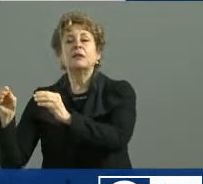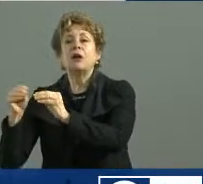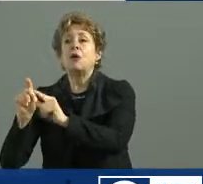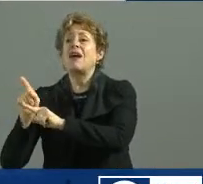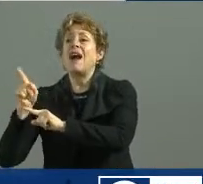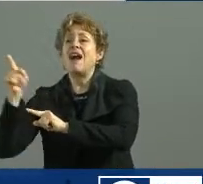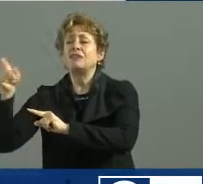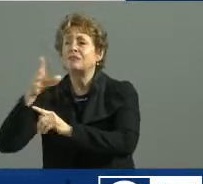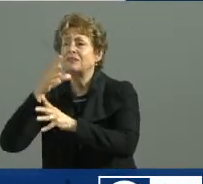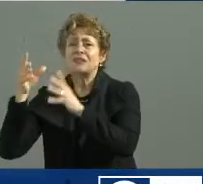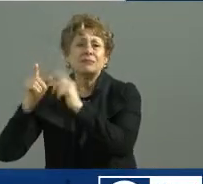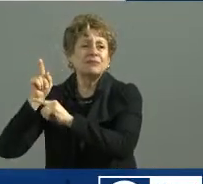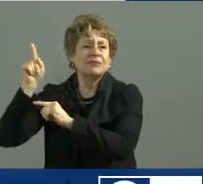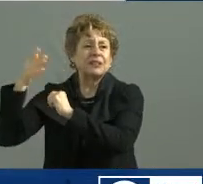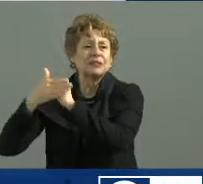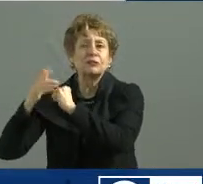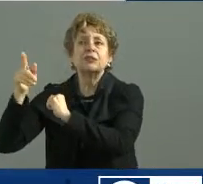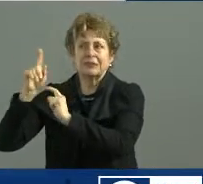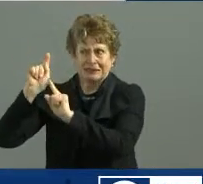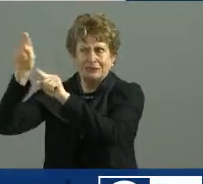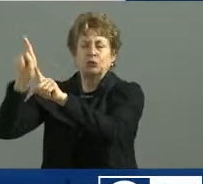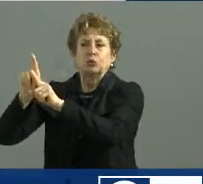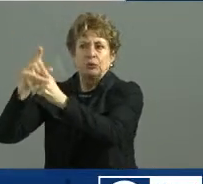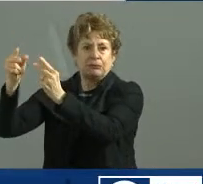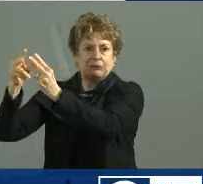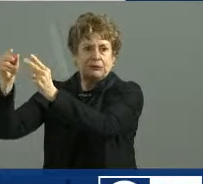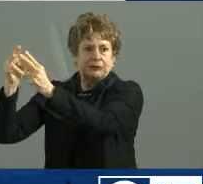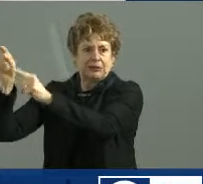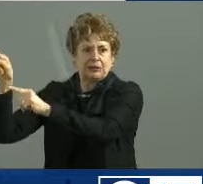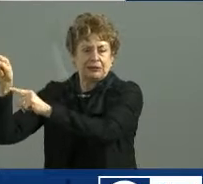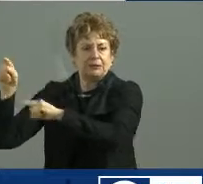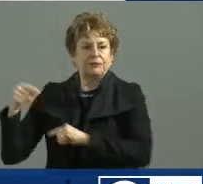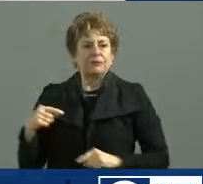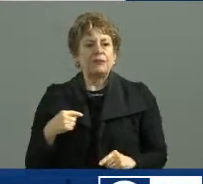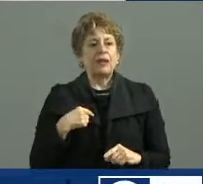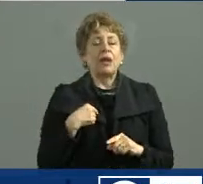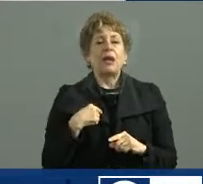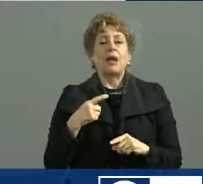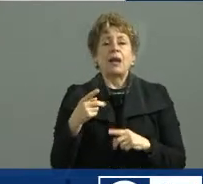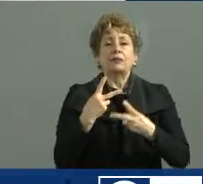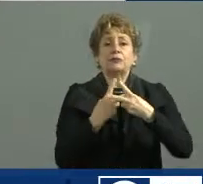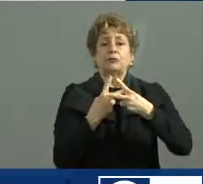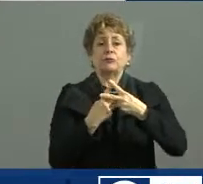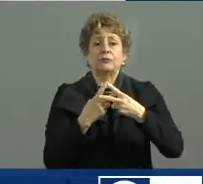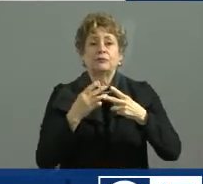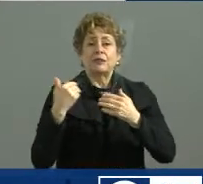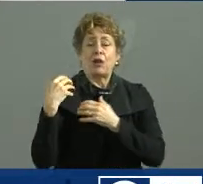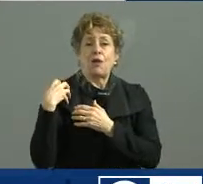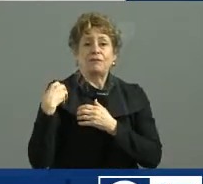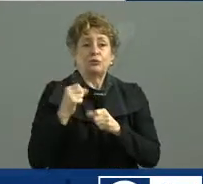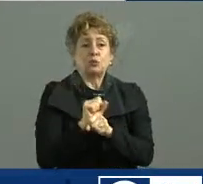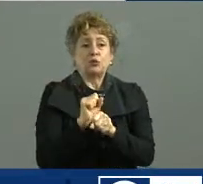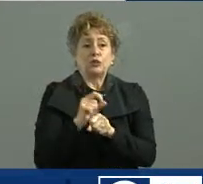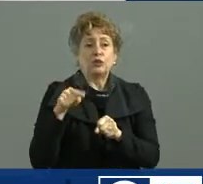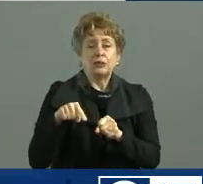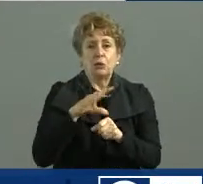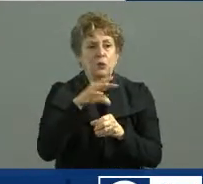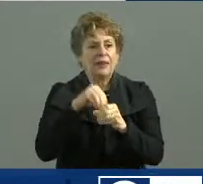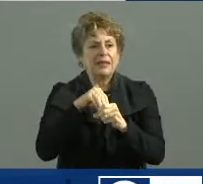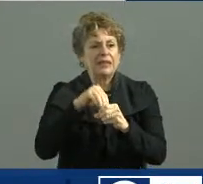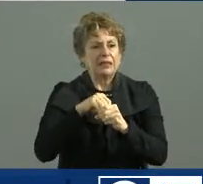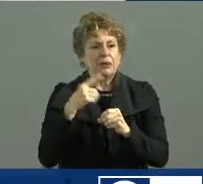at the prisons. Our correctional officers and our jail officers would be in the